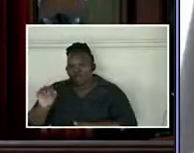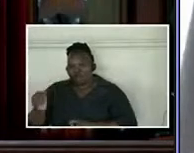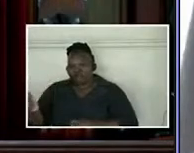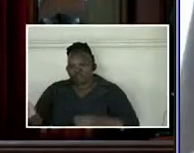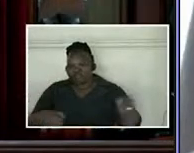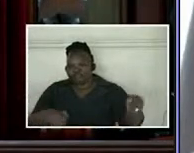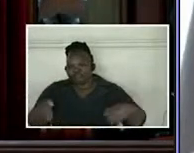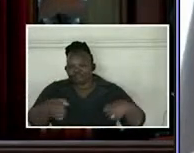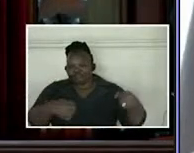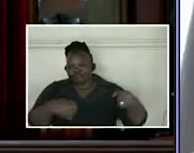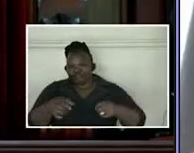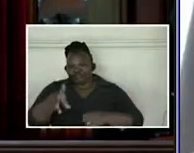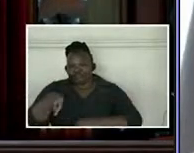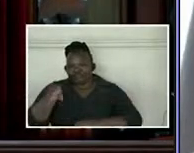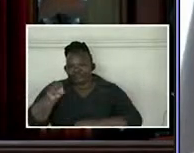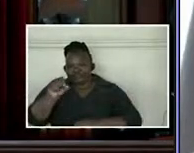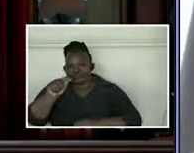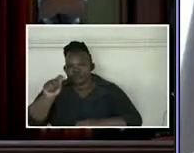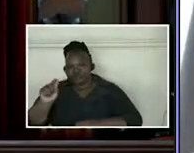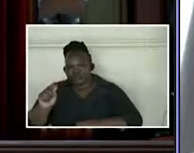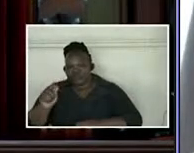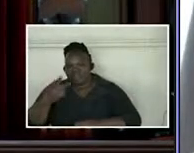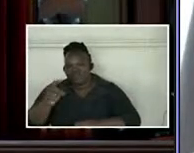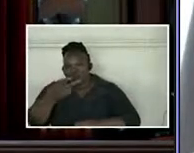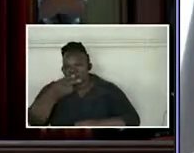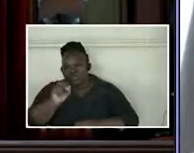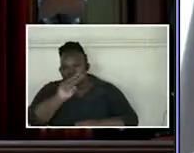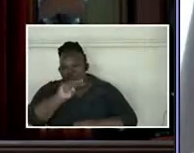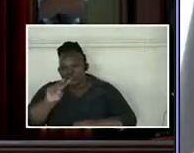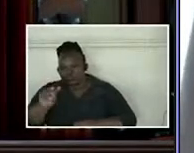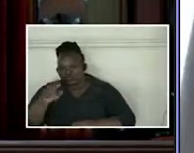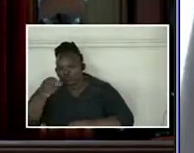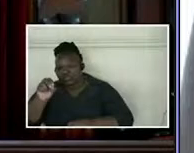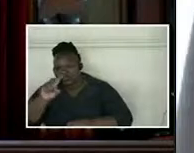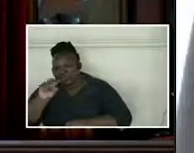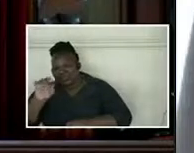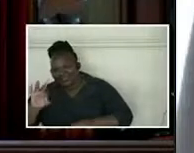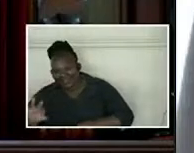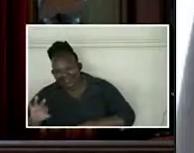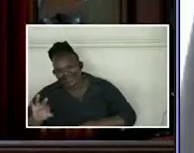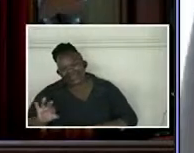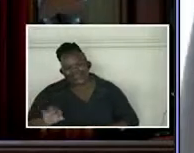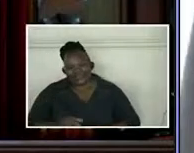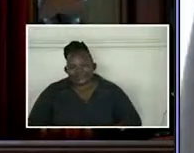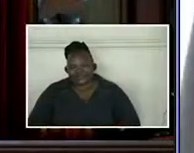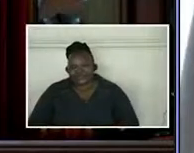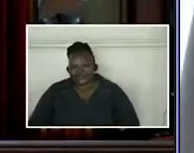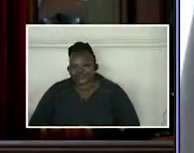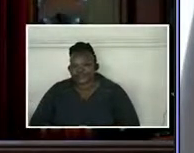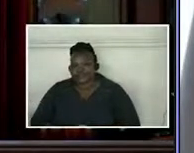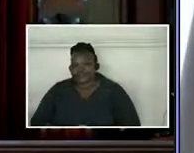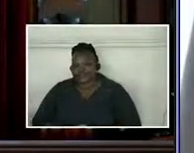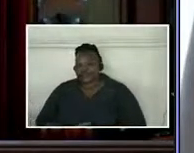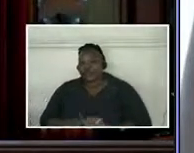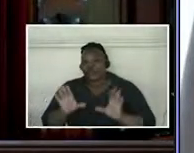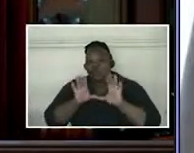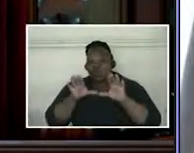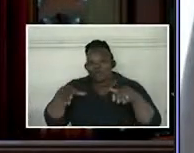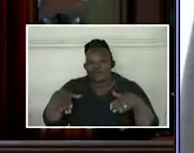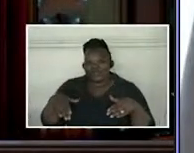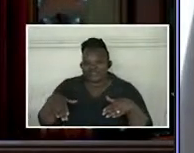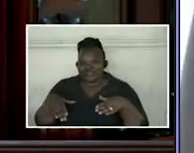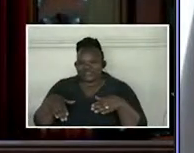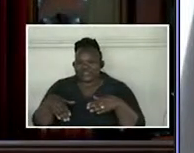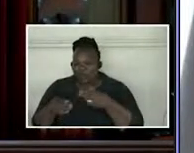vacant posts for the 2022 2023 mtef the committee will closely monitor the